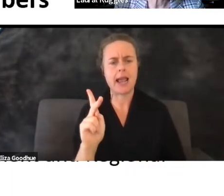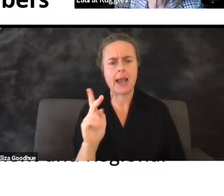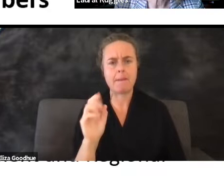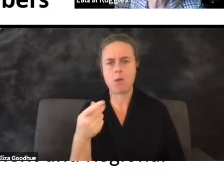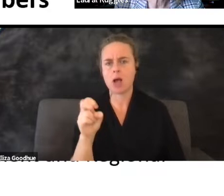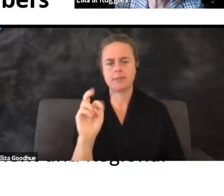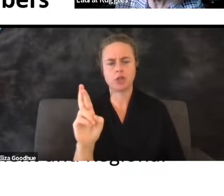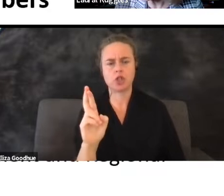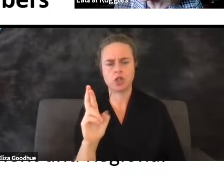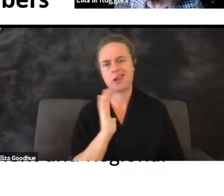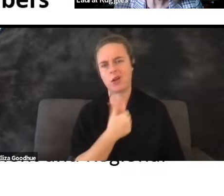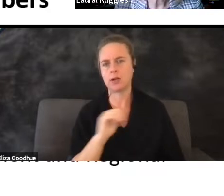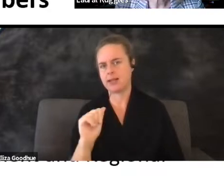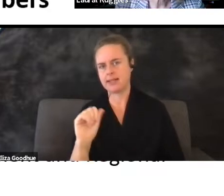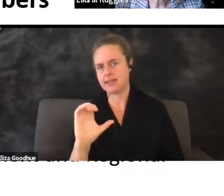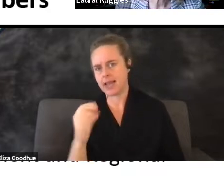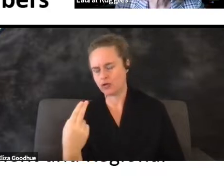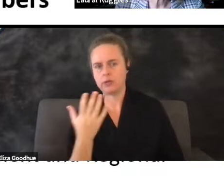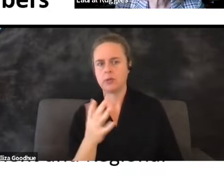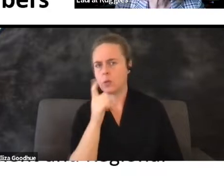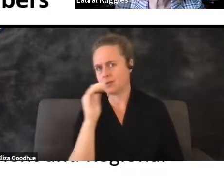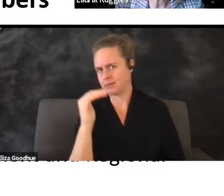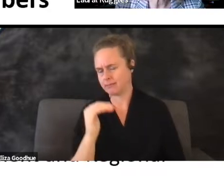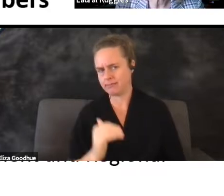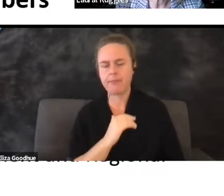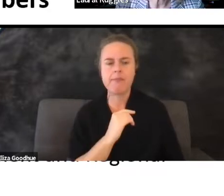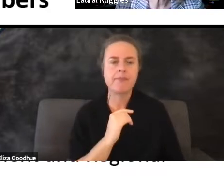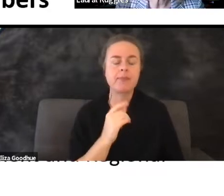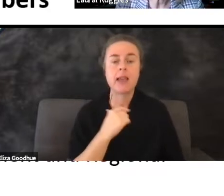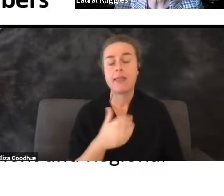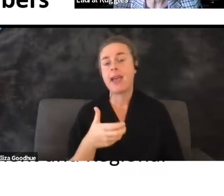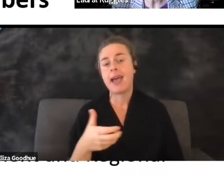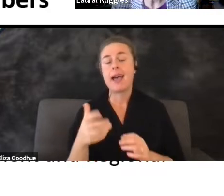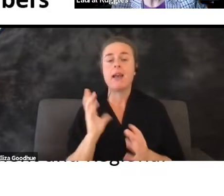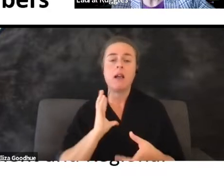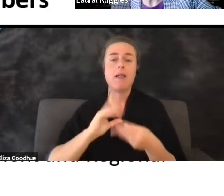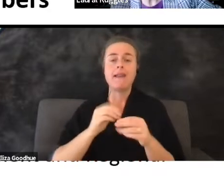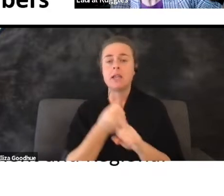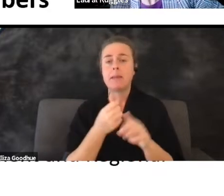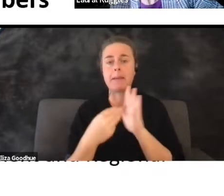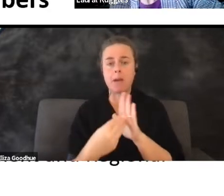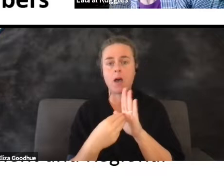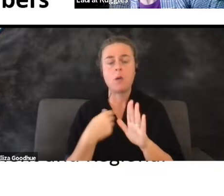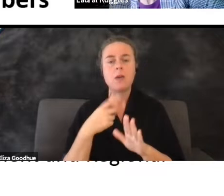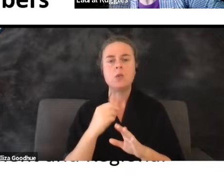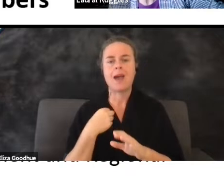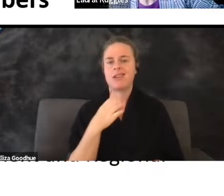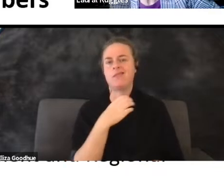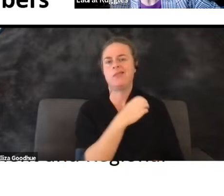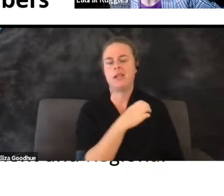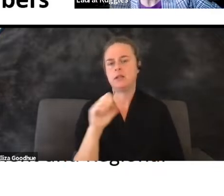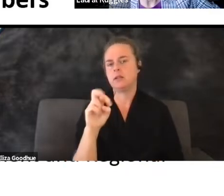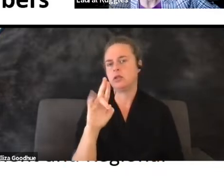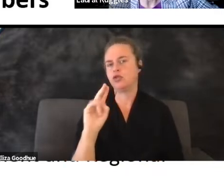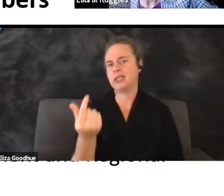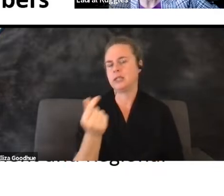do, using the collective impact model, we do have a steering committee that's made up of 1